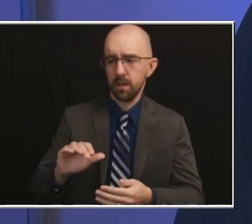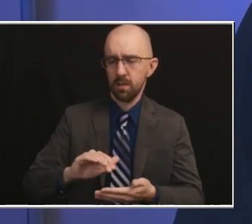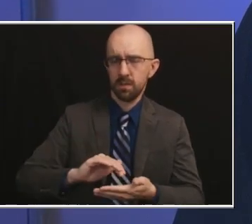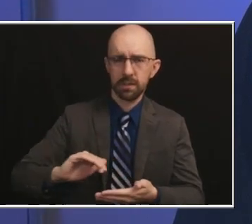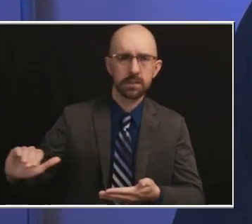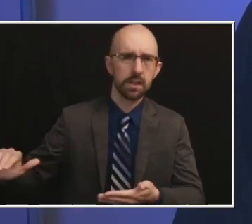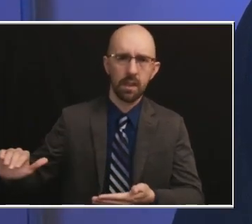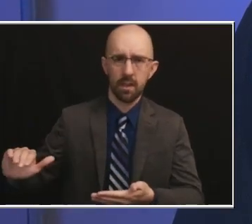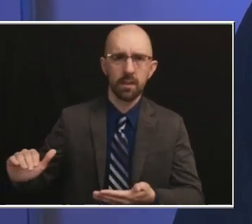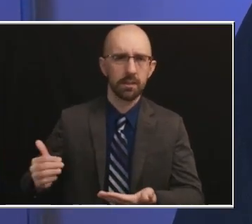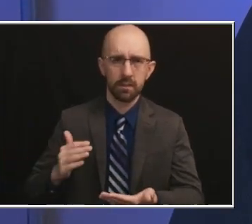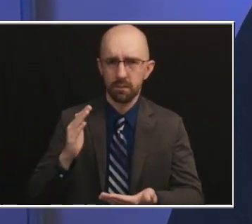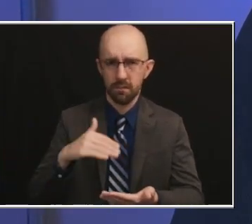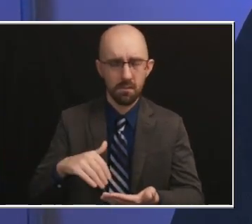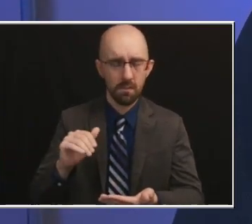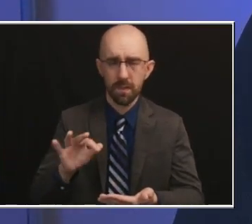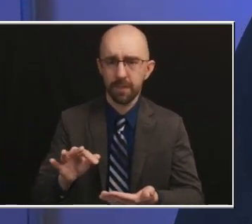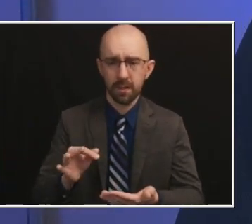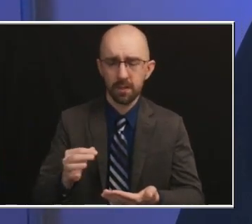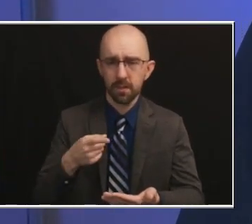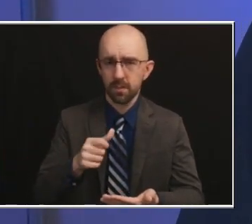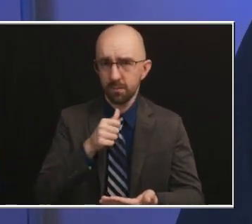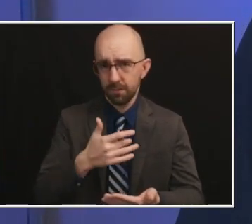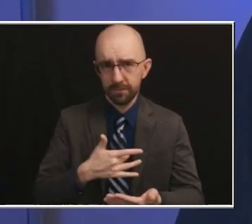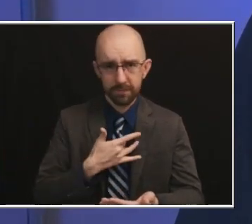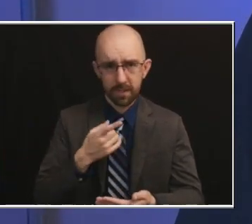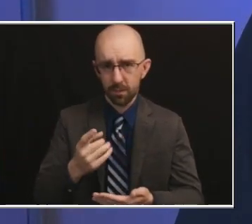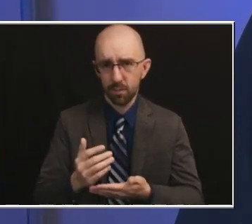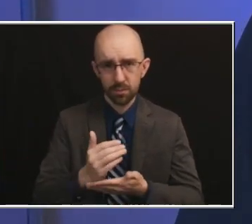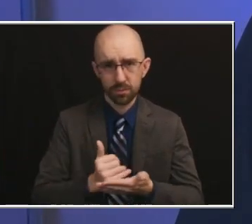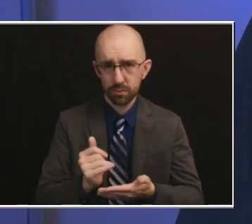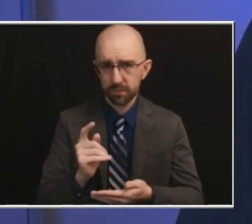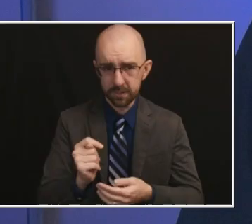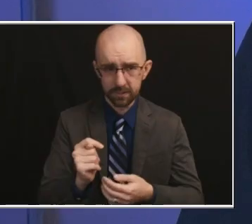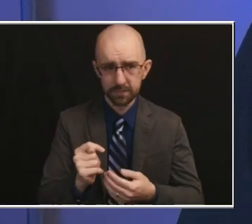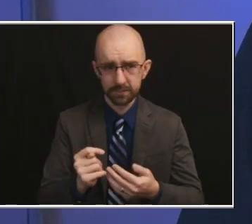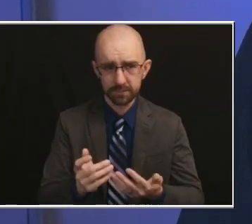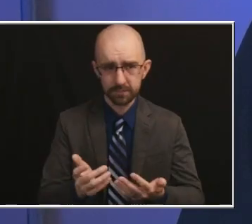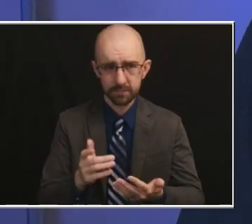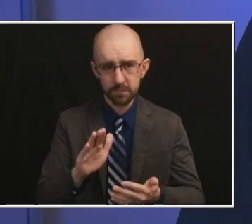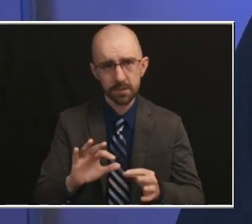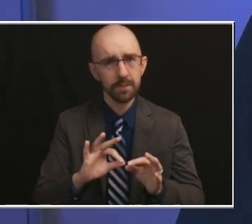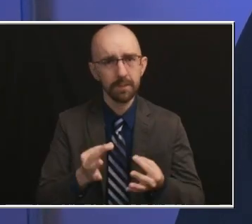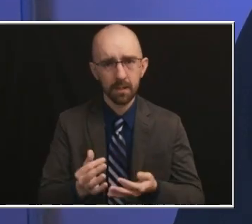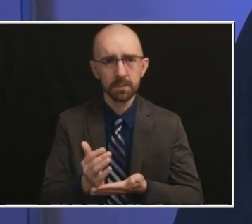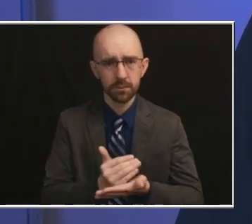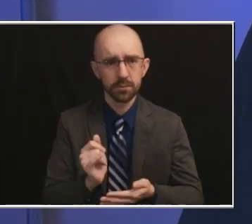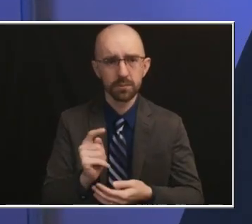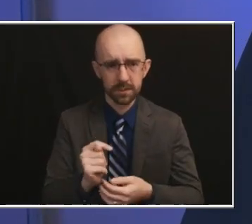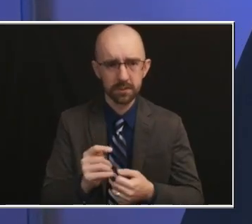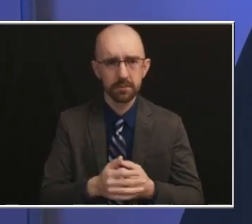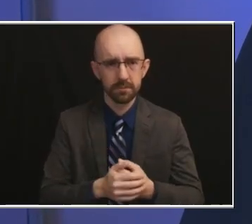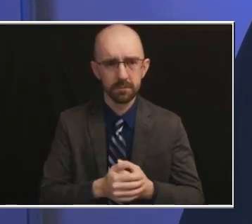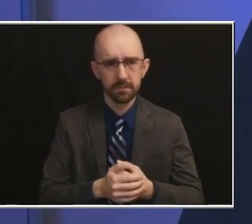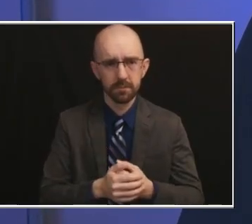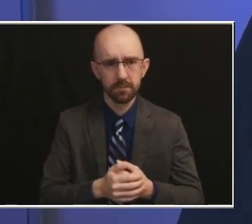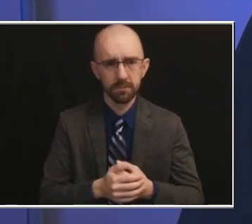You know, if you don't feel like you deserve it, your family deserves it, that you